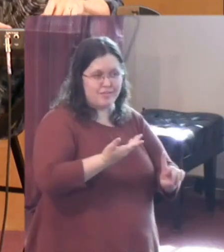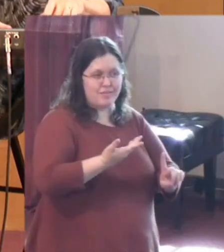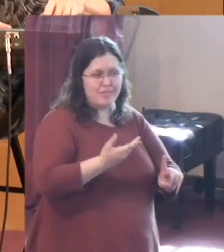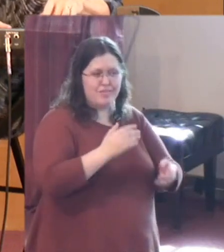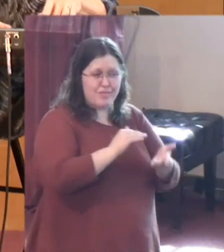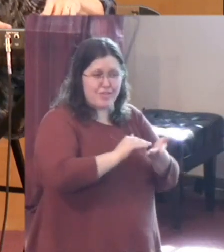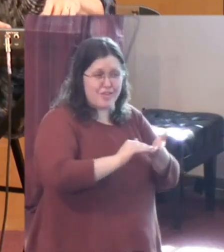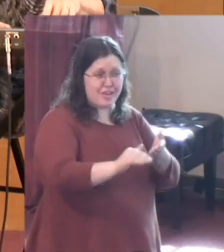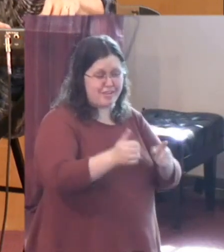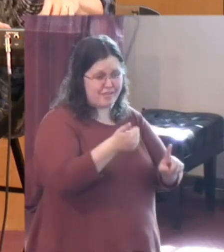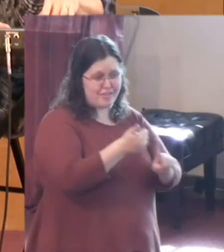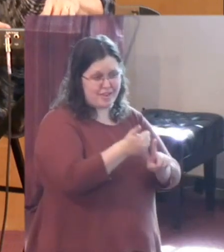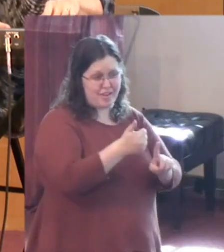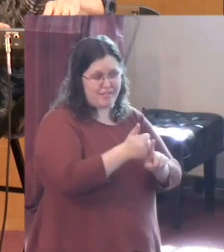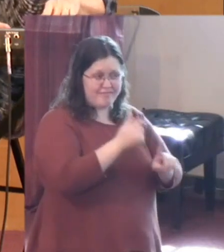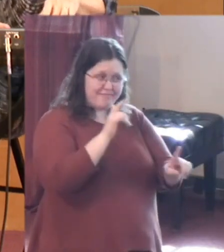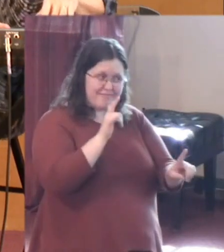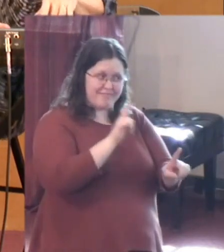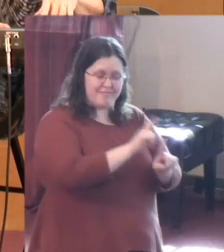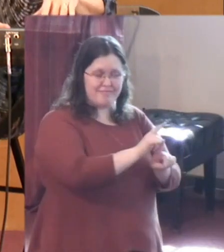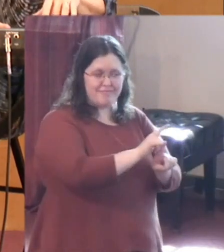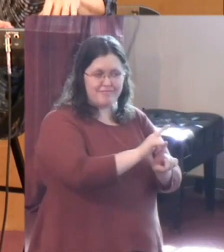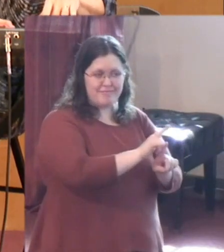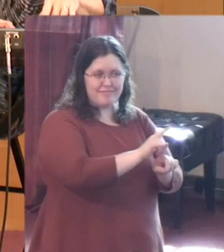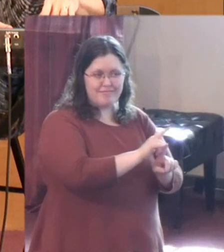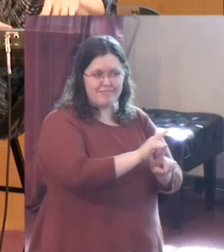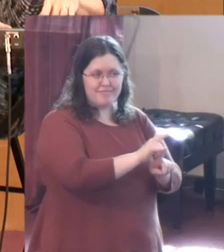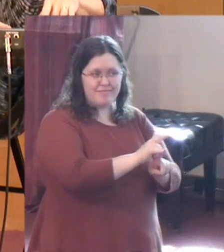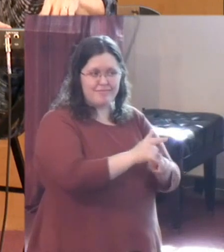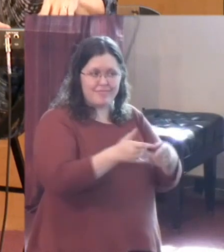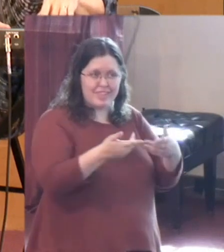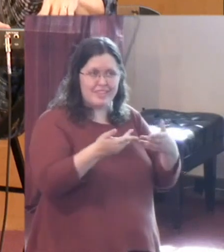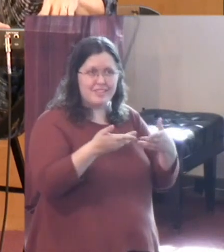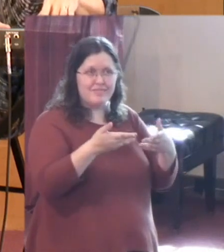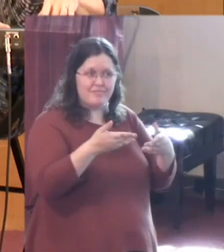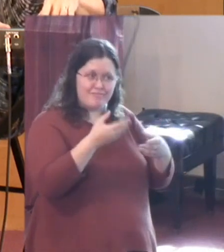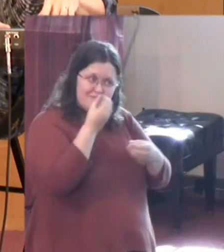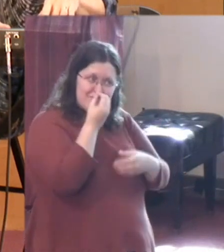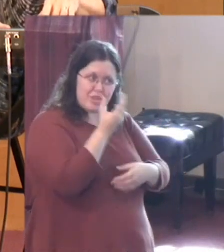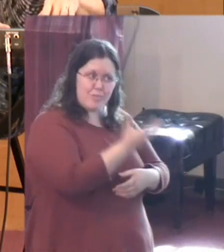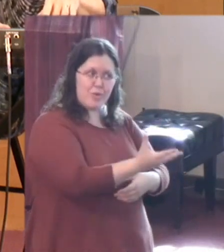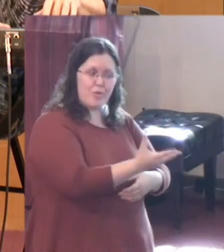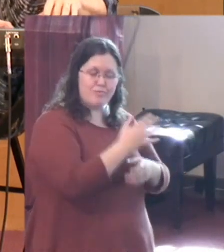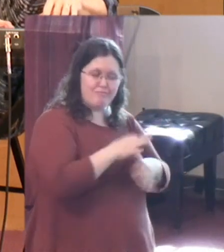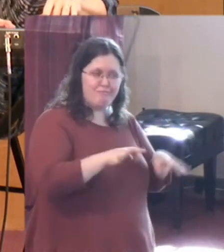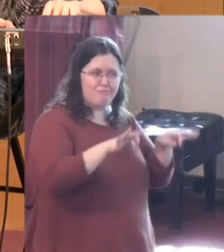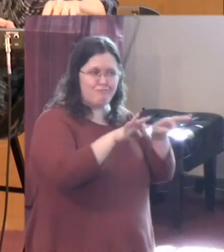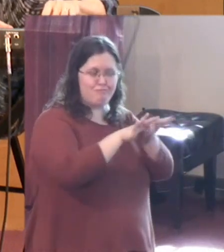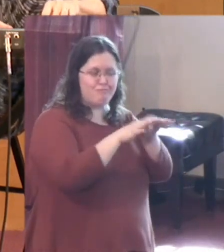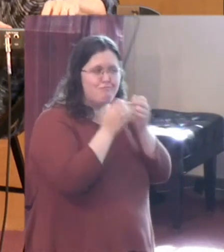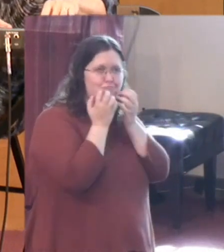Forgive them, love them, and let them know that they matter.